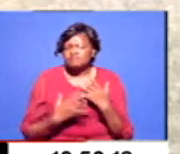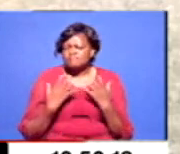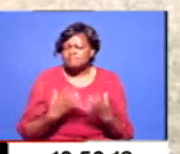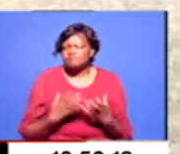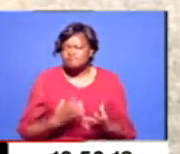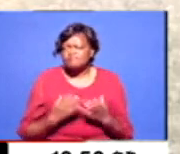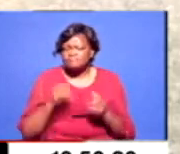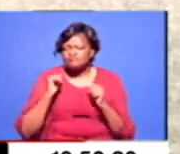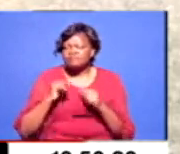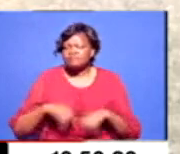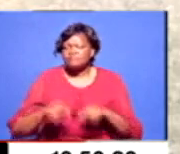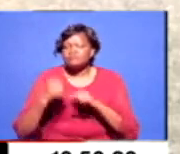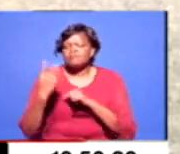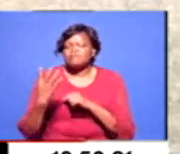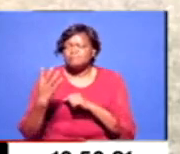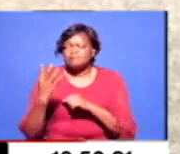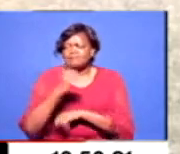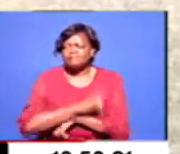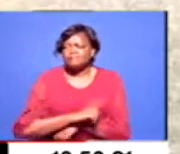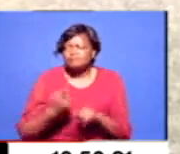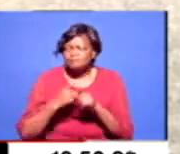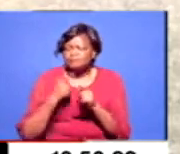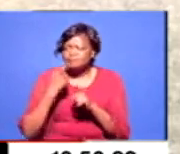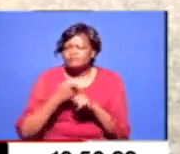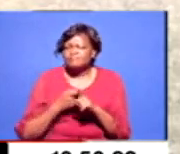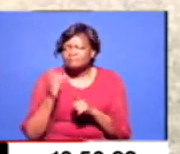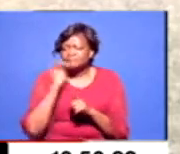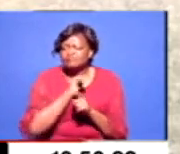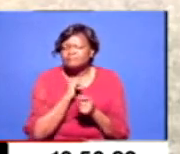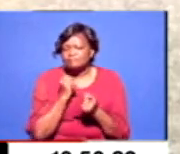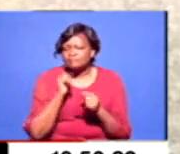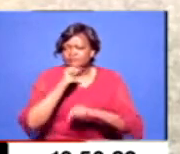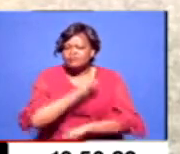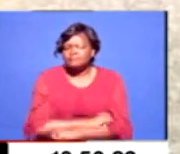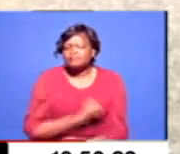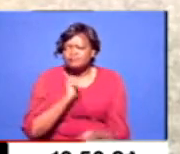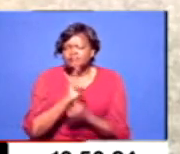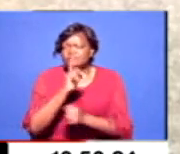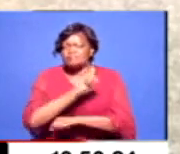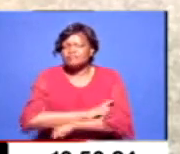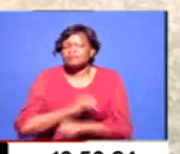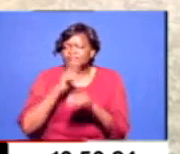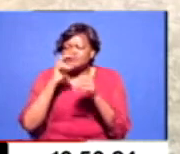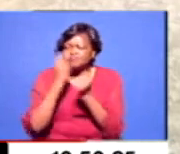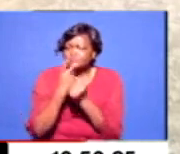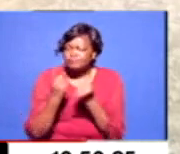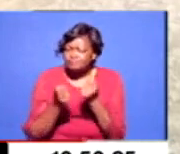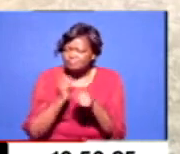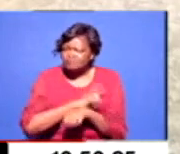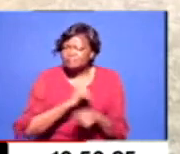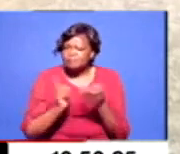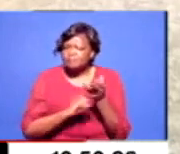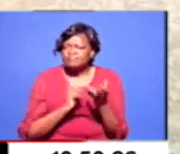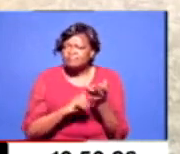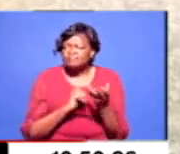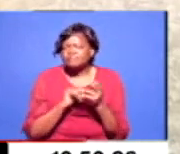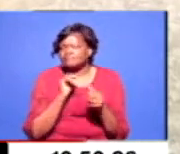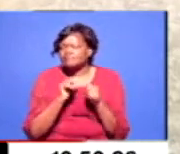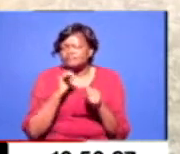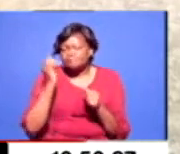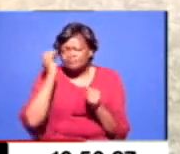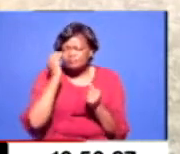That means in one time she's going to miss school for 12 days. These 12 days, if you calculate it into her education